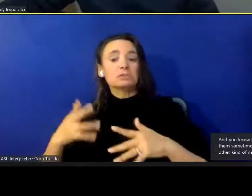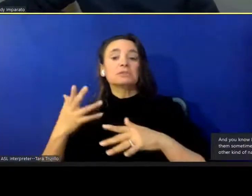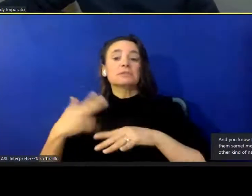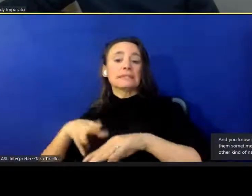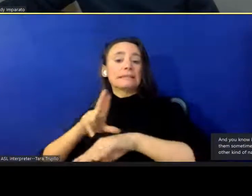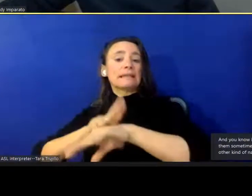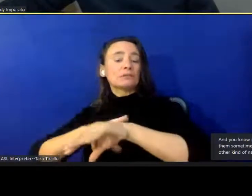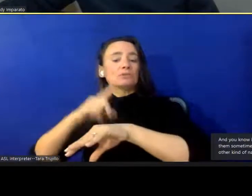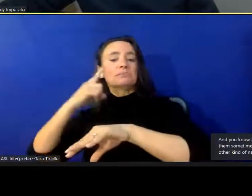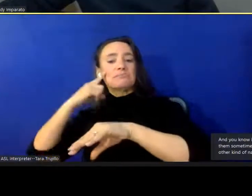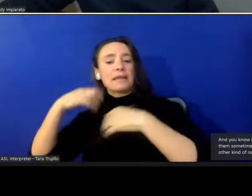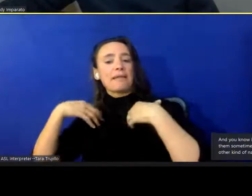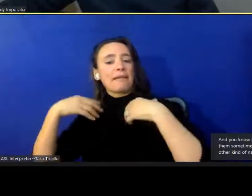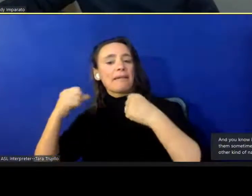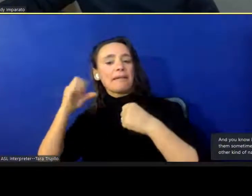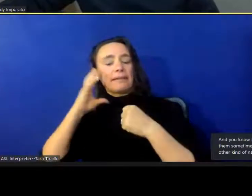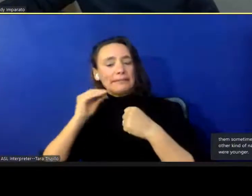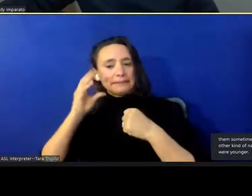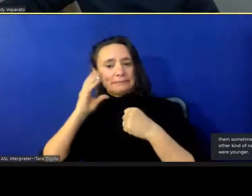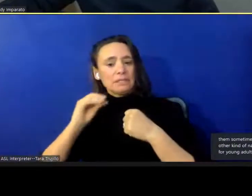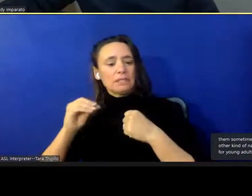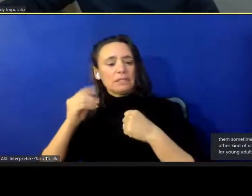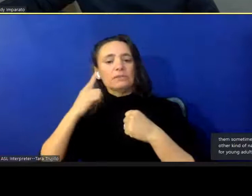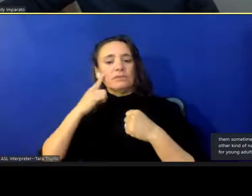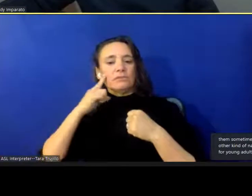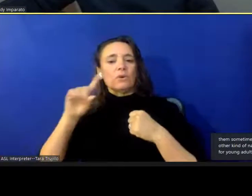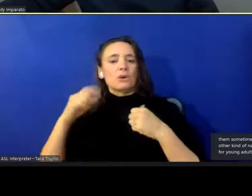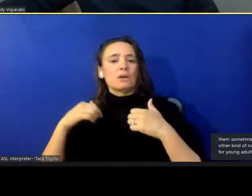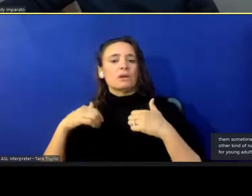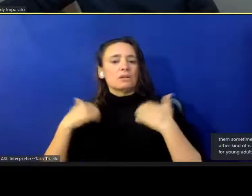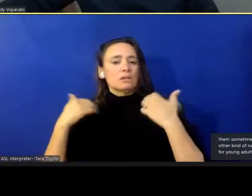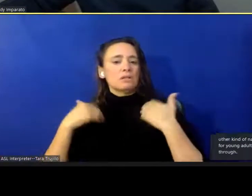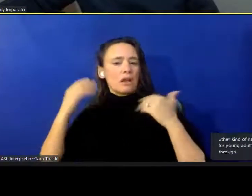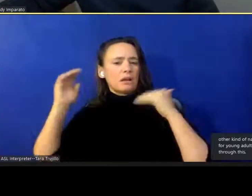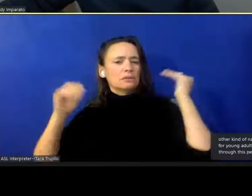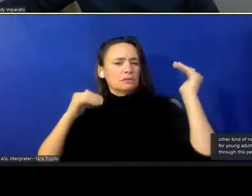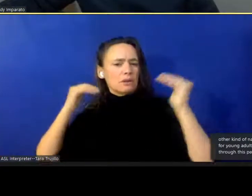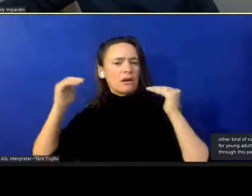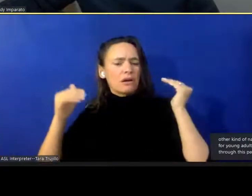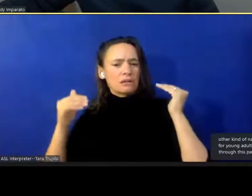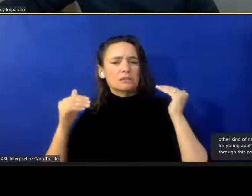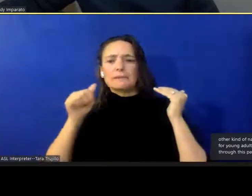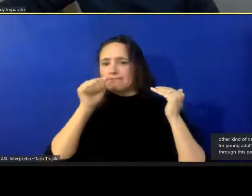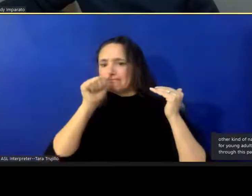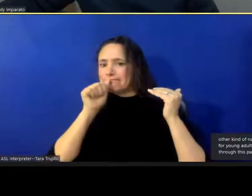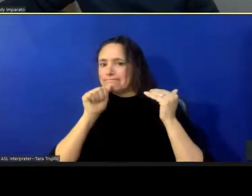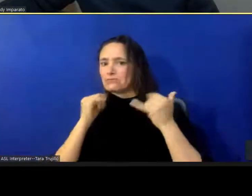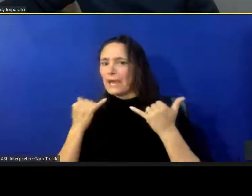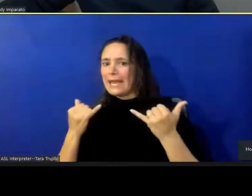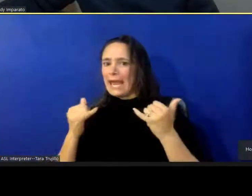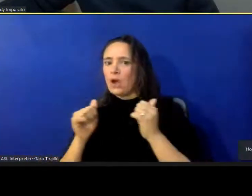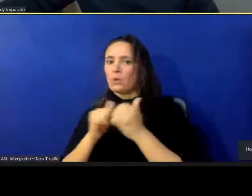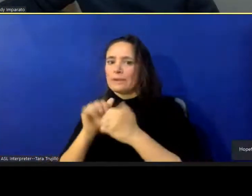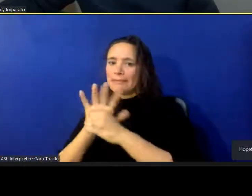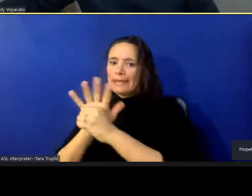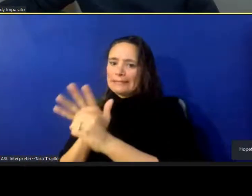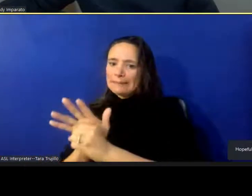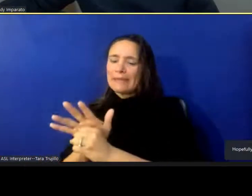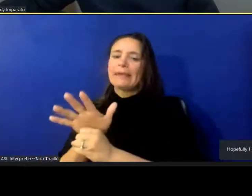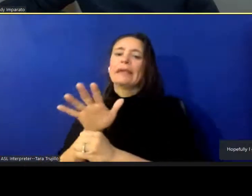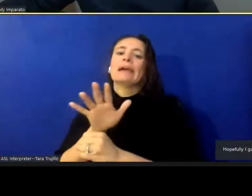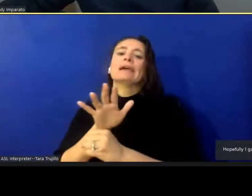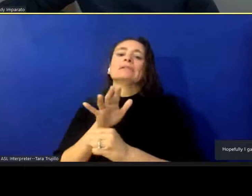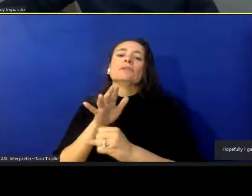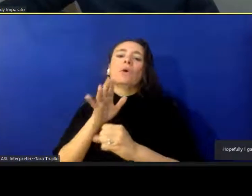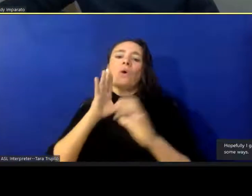health experiences for young adults, especially kind of living through this pandemic, hopefully I gave them some